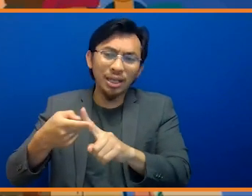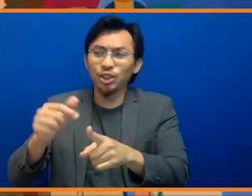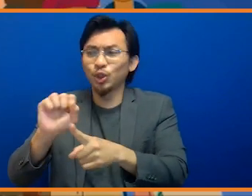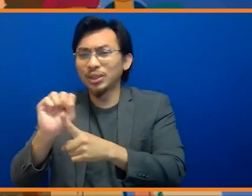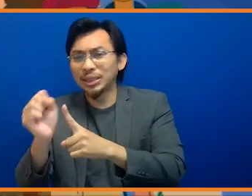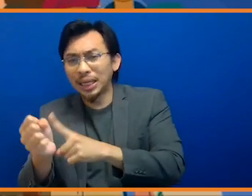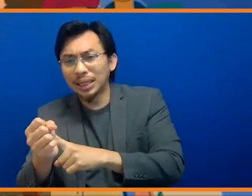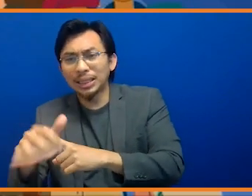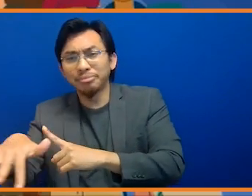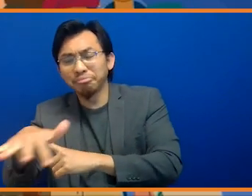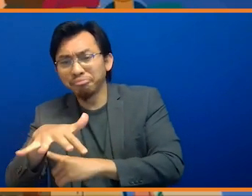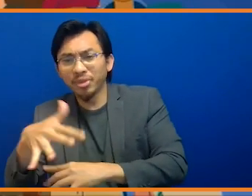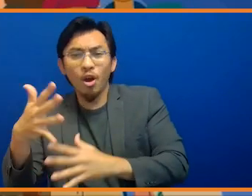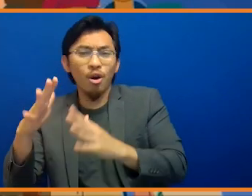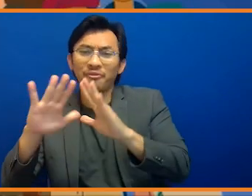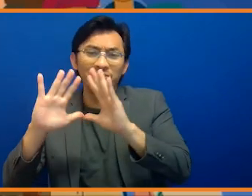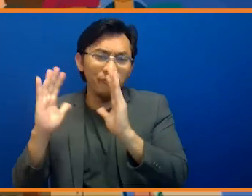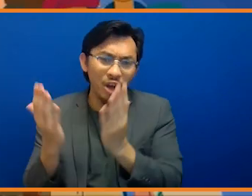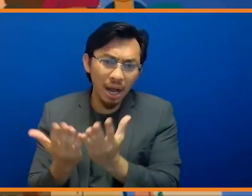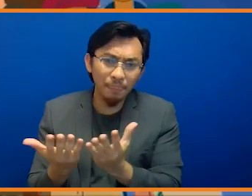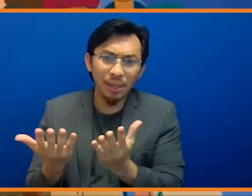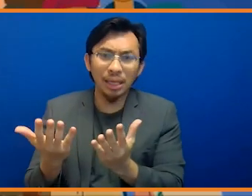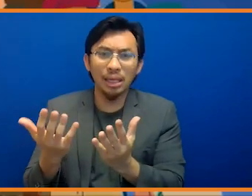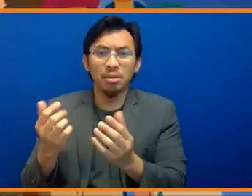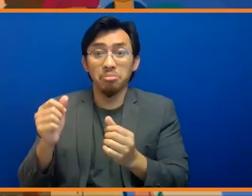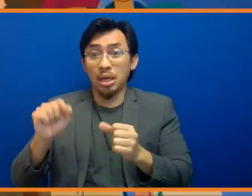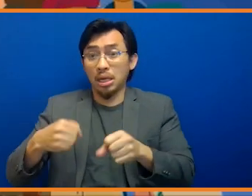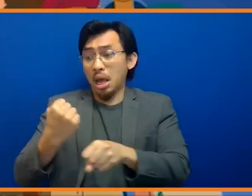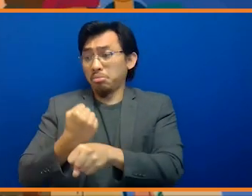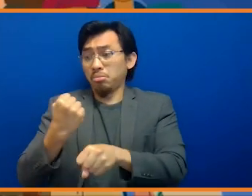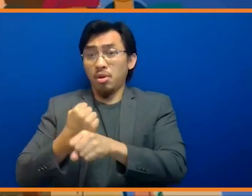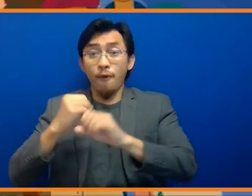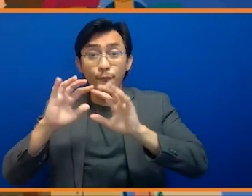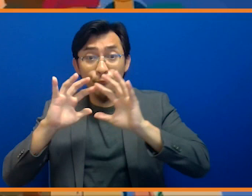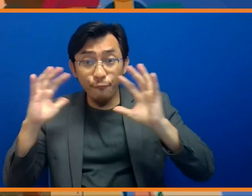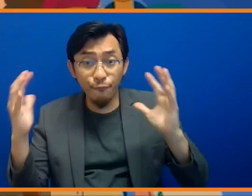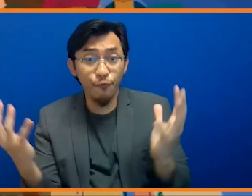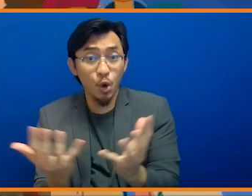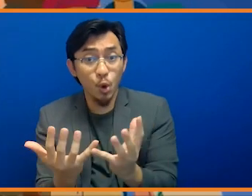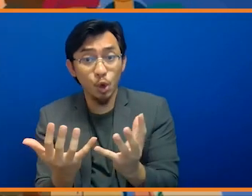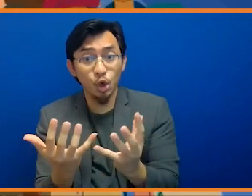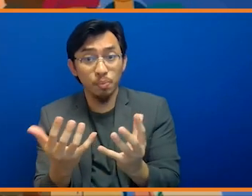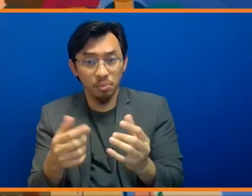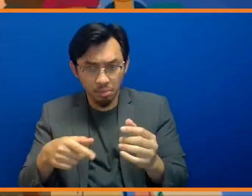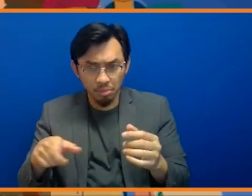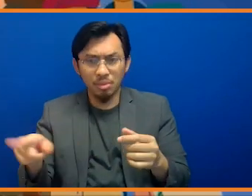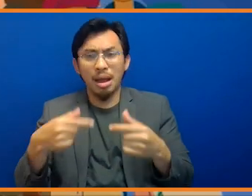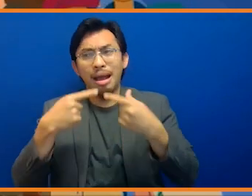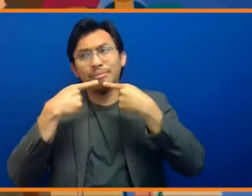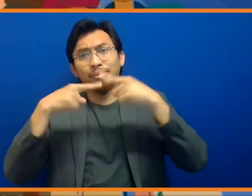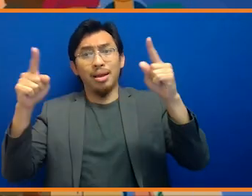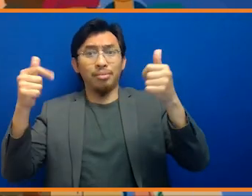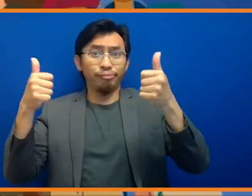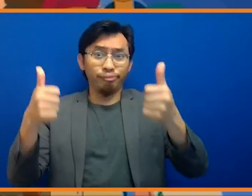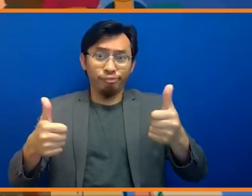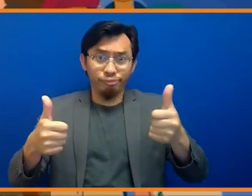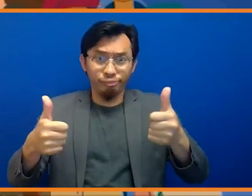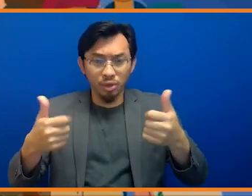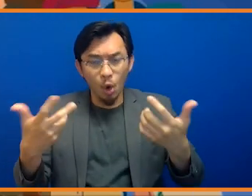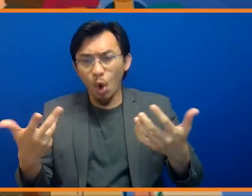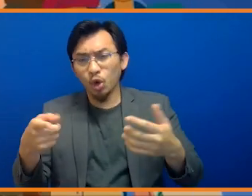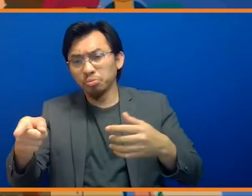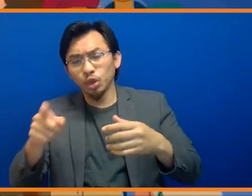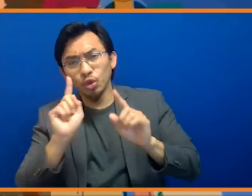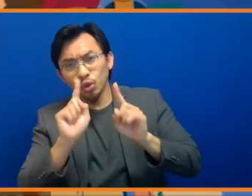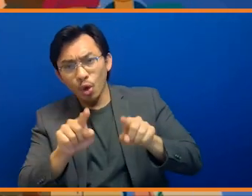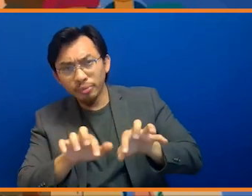your family, through you make a forum. And to know they are successfully make the forum, you can go to the